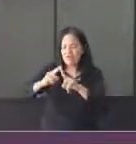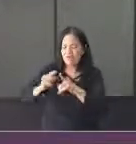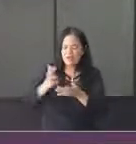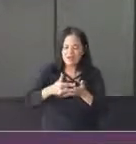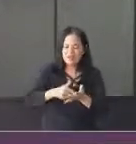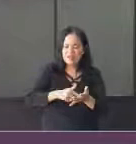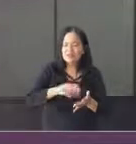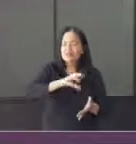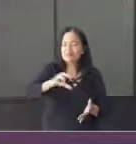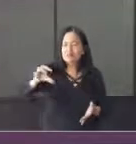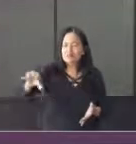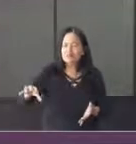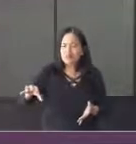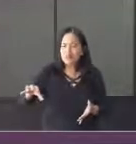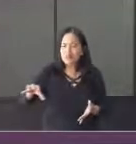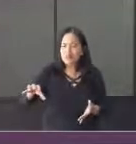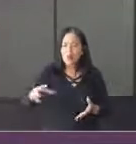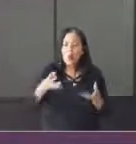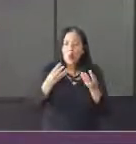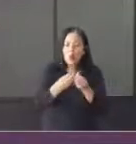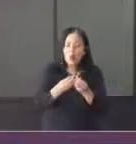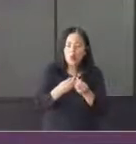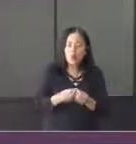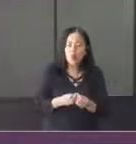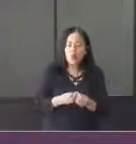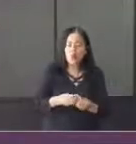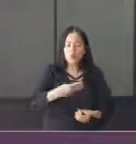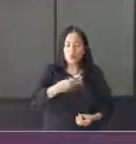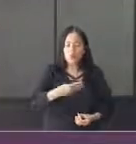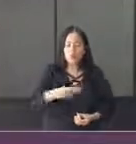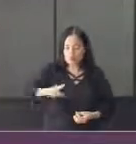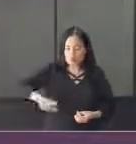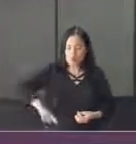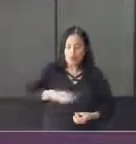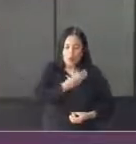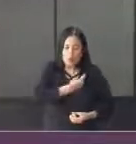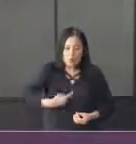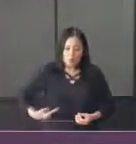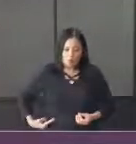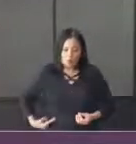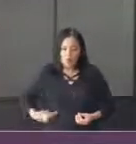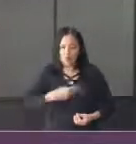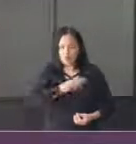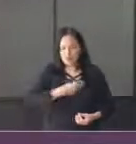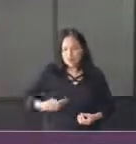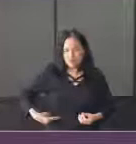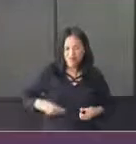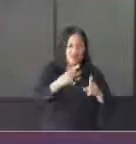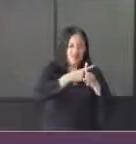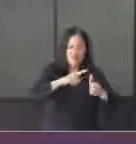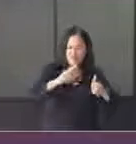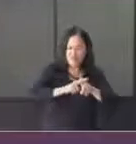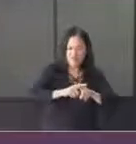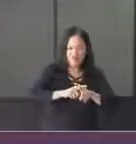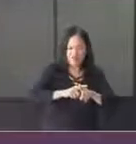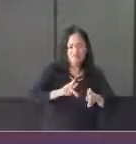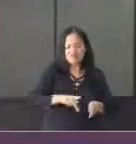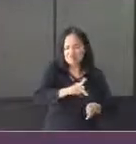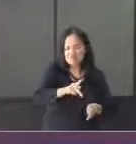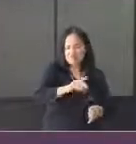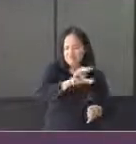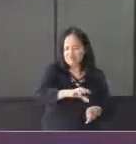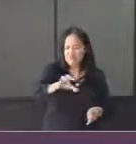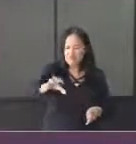are mainly territorial institutions with the participation of all the governments in the